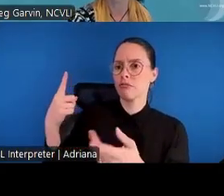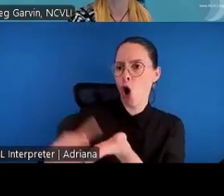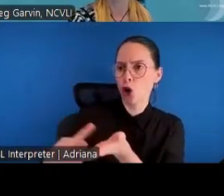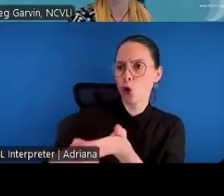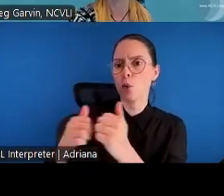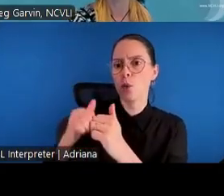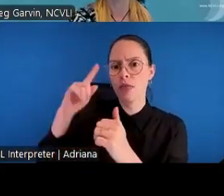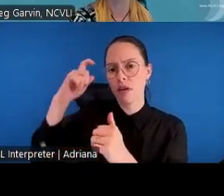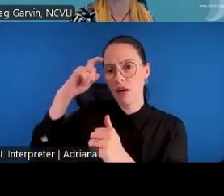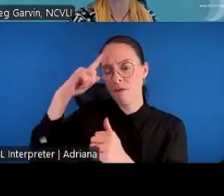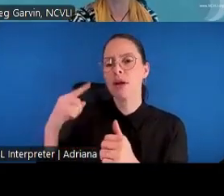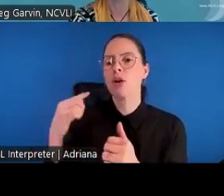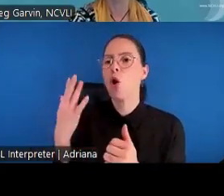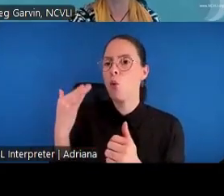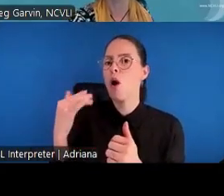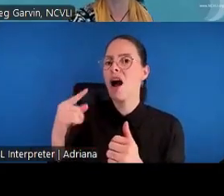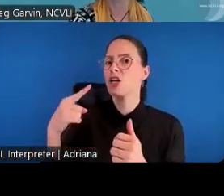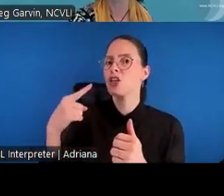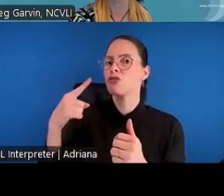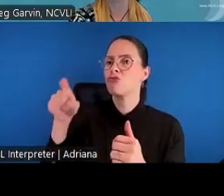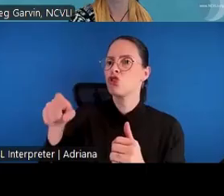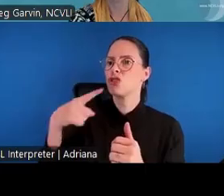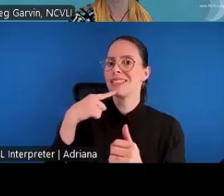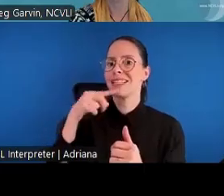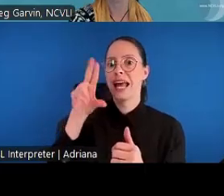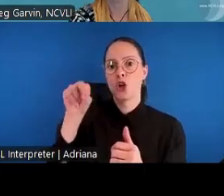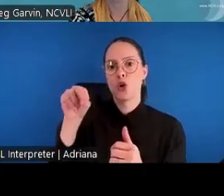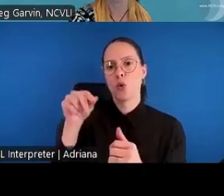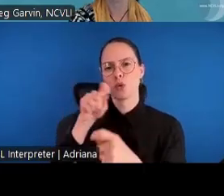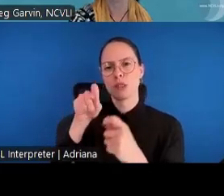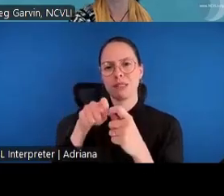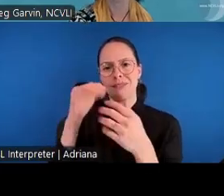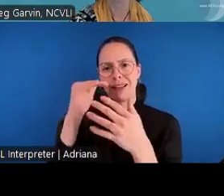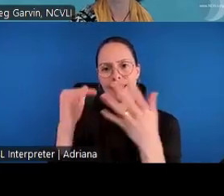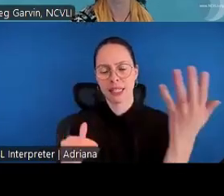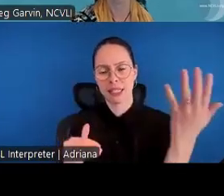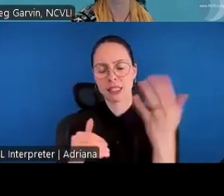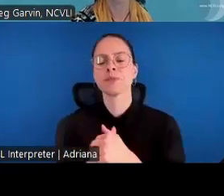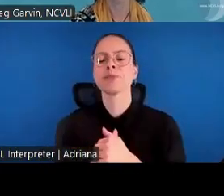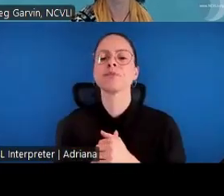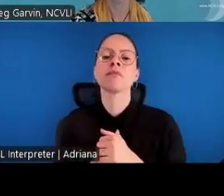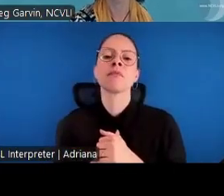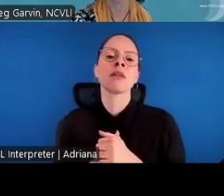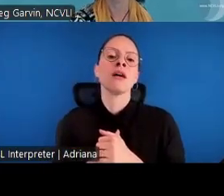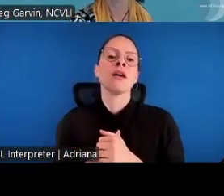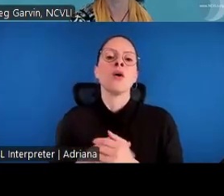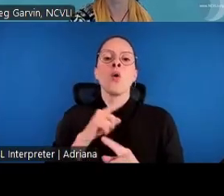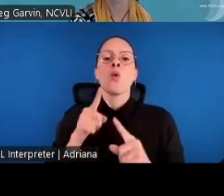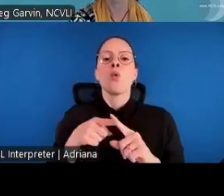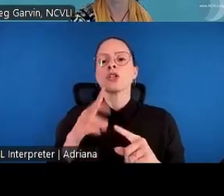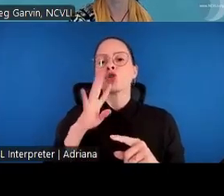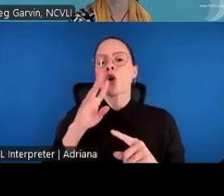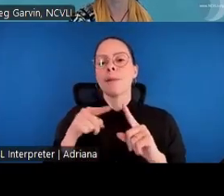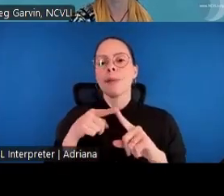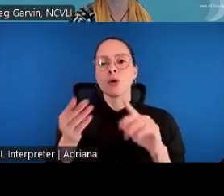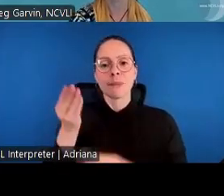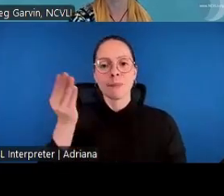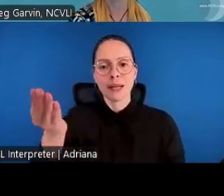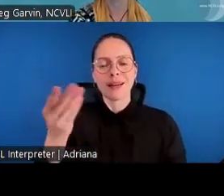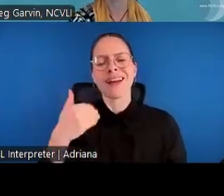to things, right? Now, they may still not be able, when you're talking about a subpoena, there is a Military Rule of Evidence